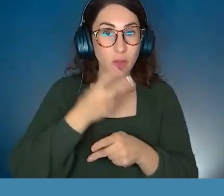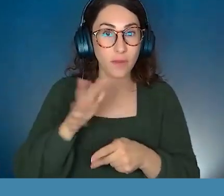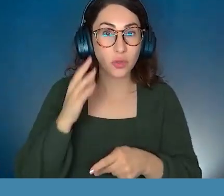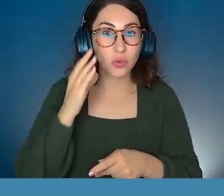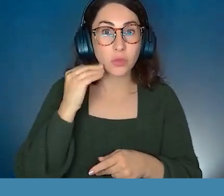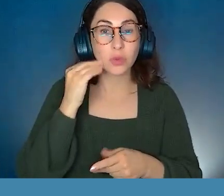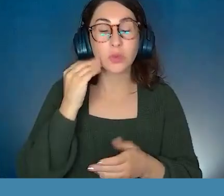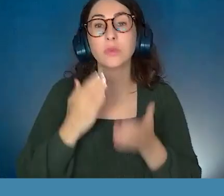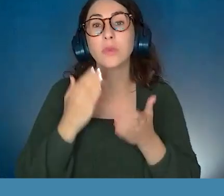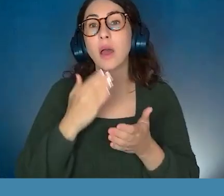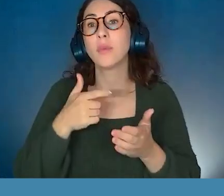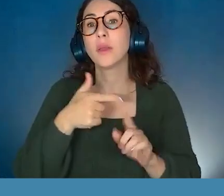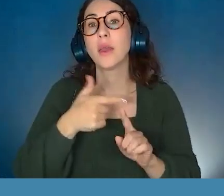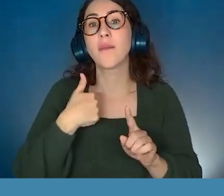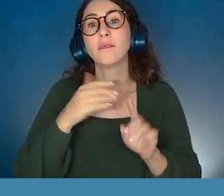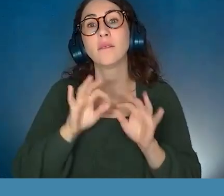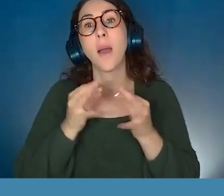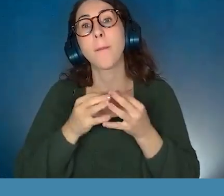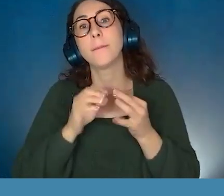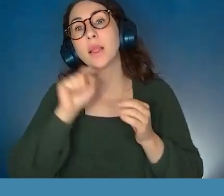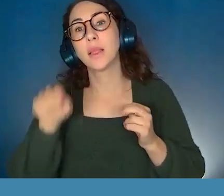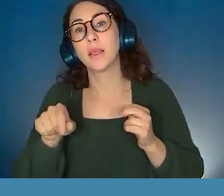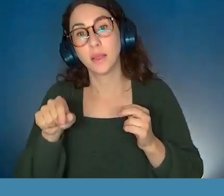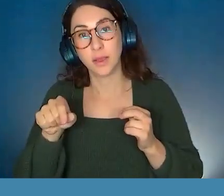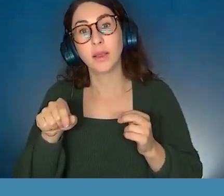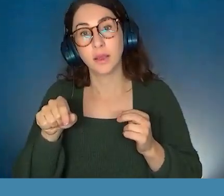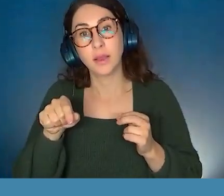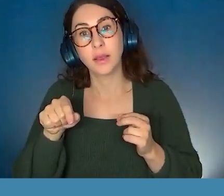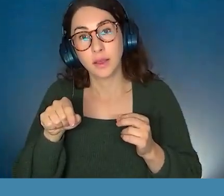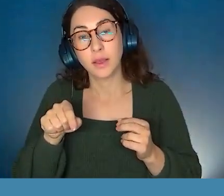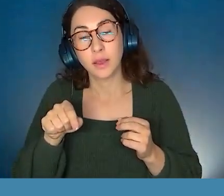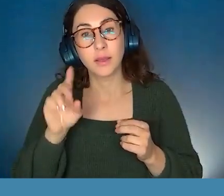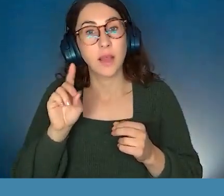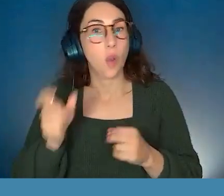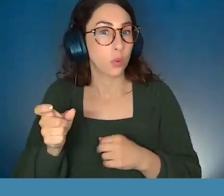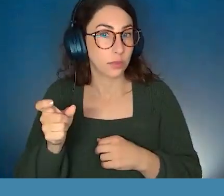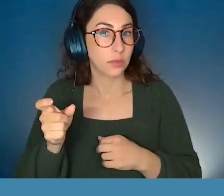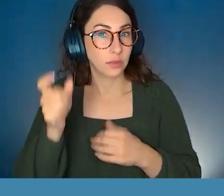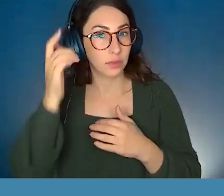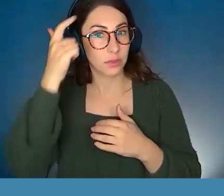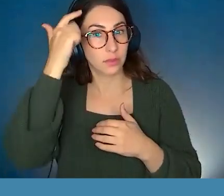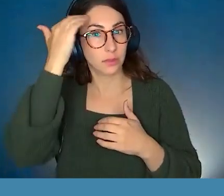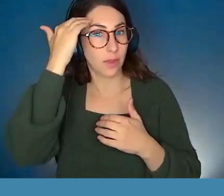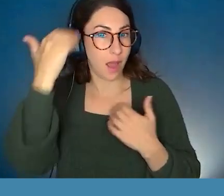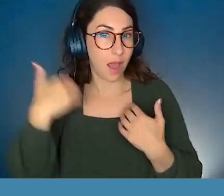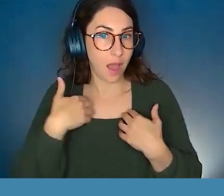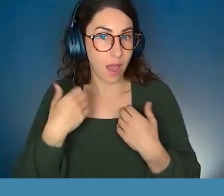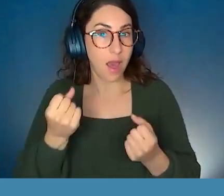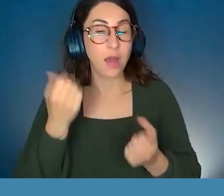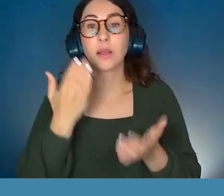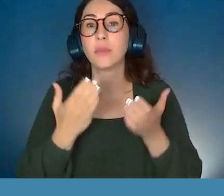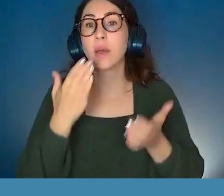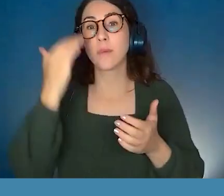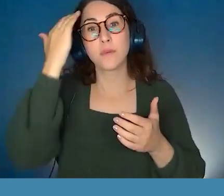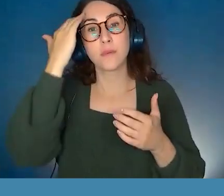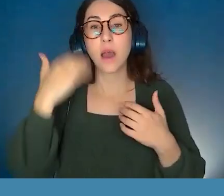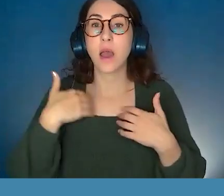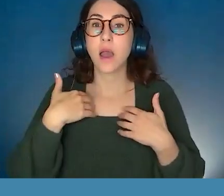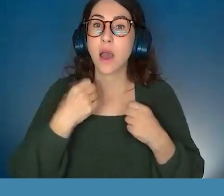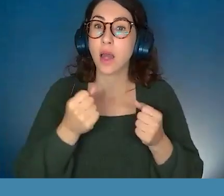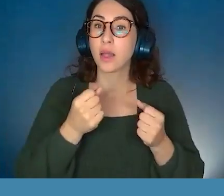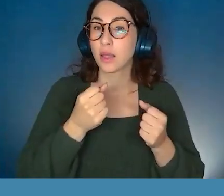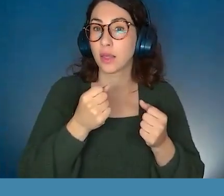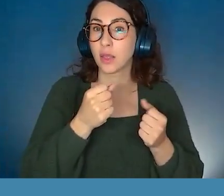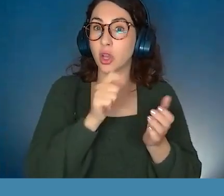of individuals that have mental health diagnoses. They can be mental health professionals, attorneys that focus on